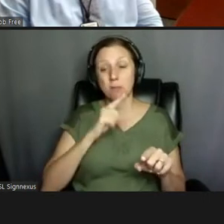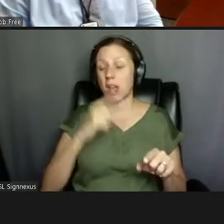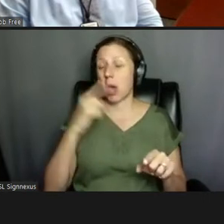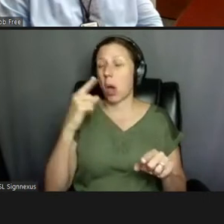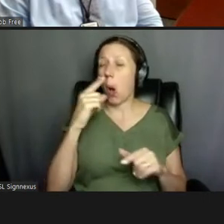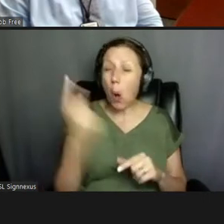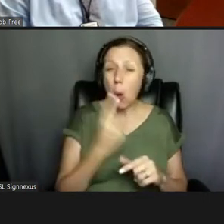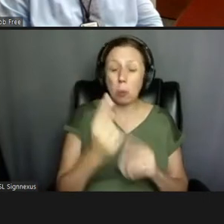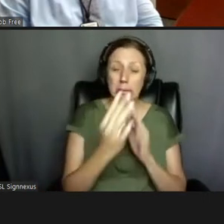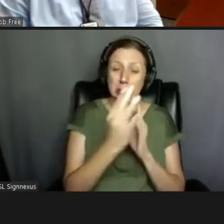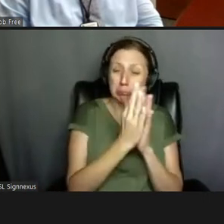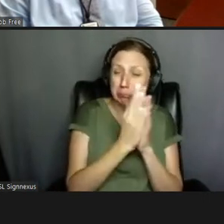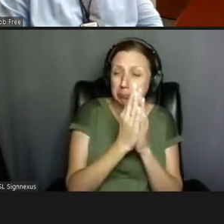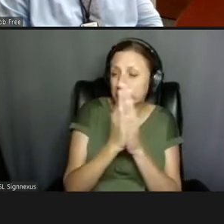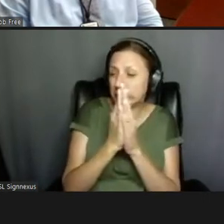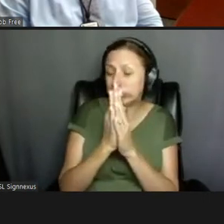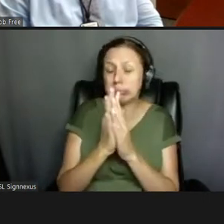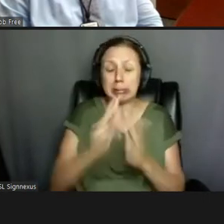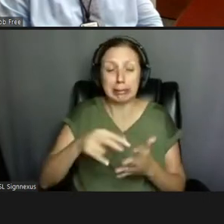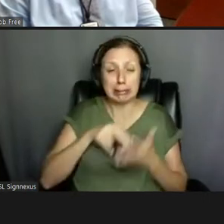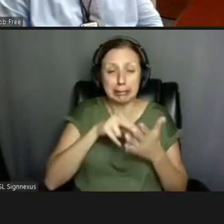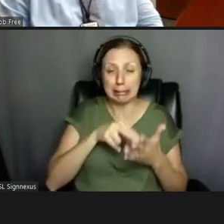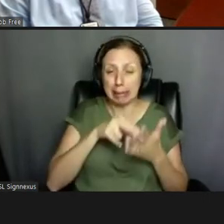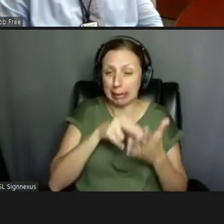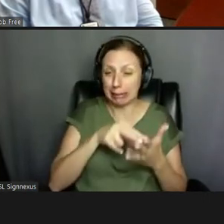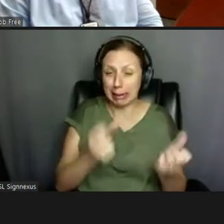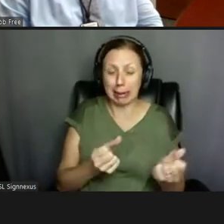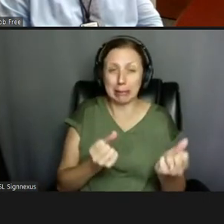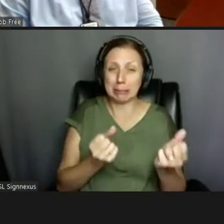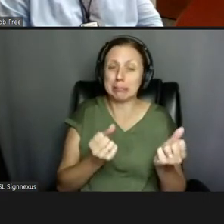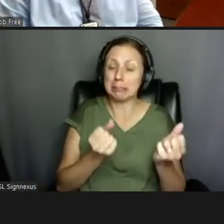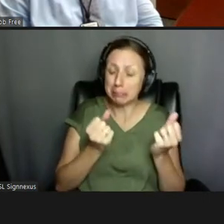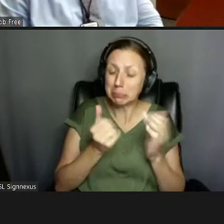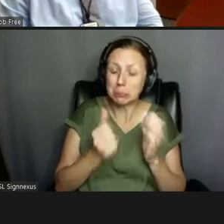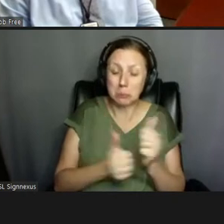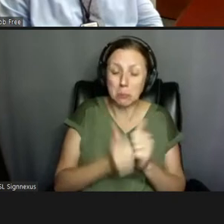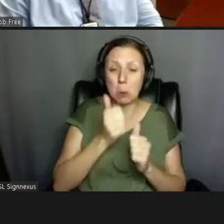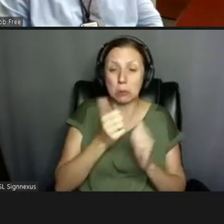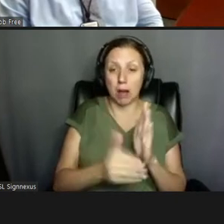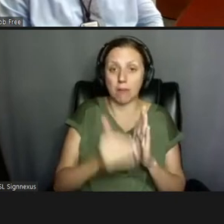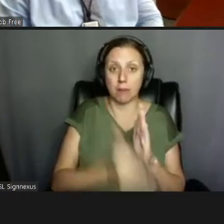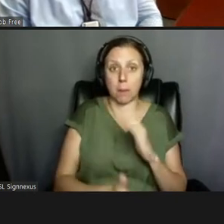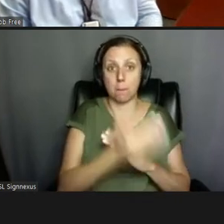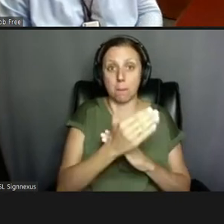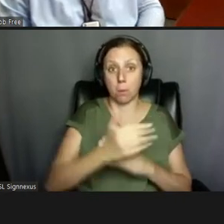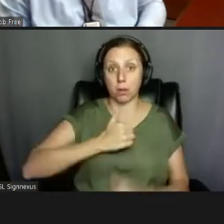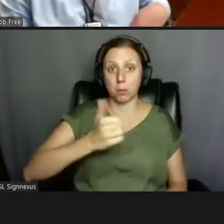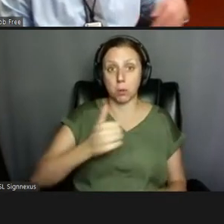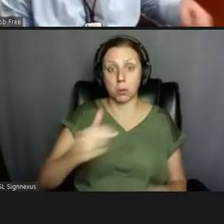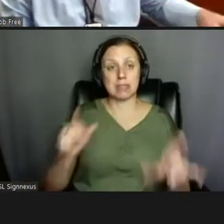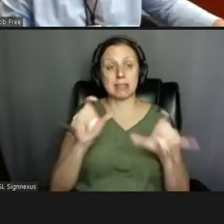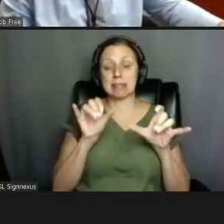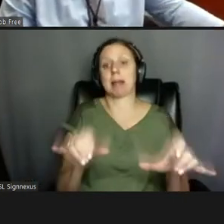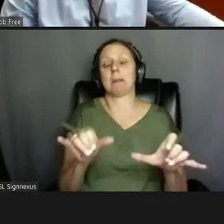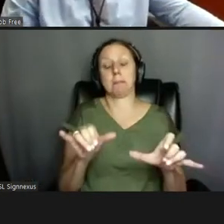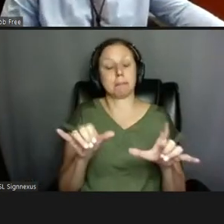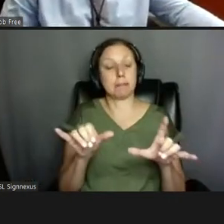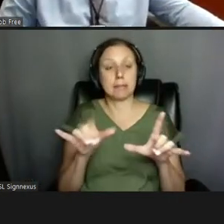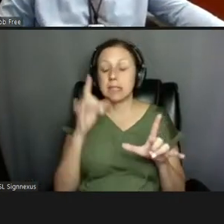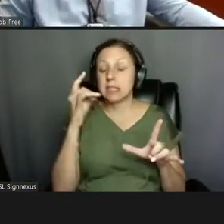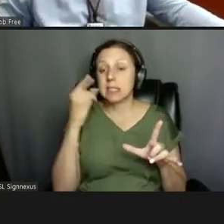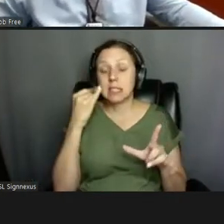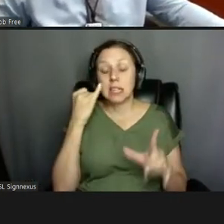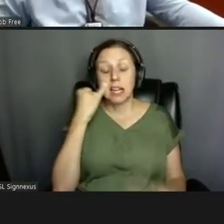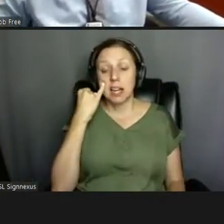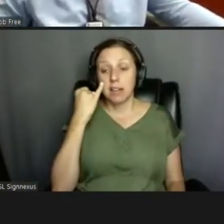crowded, standing room only in many cases. The morning commutes are the same. By the time any of the express trains get